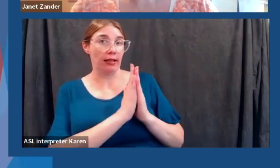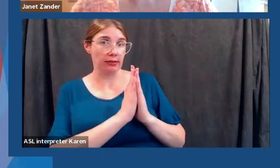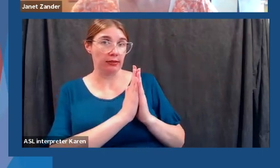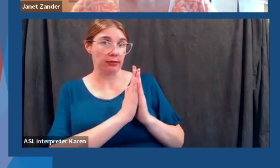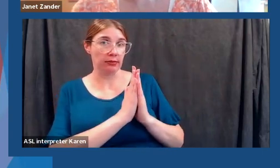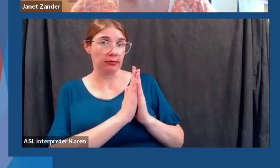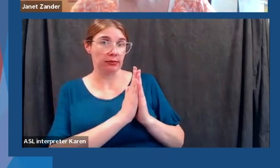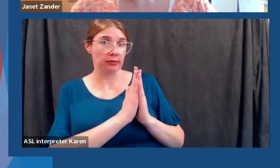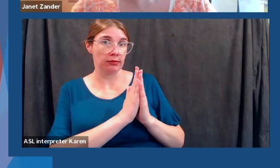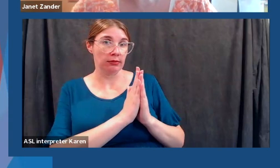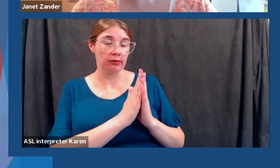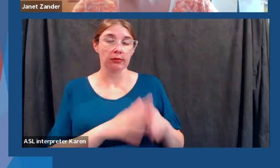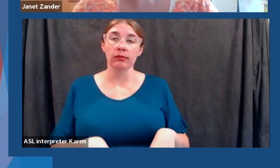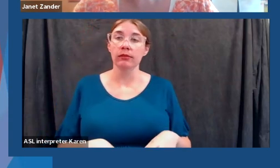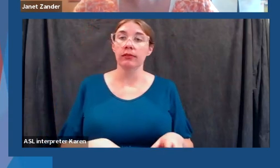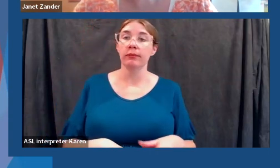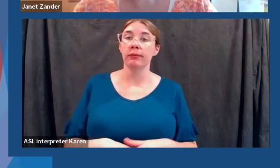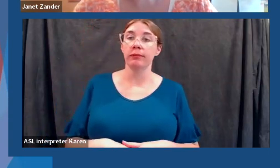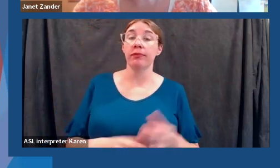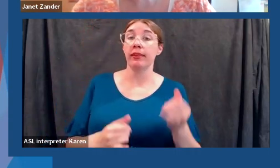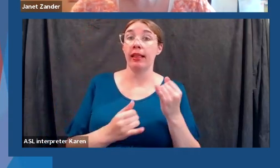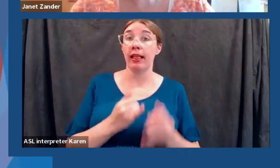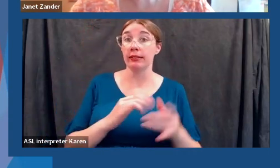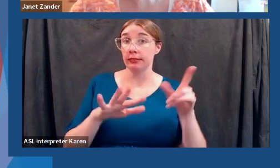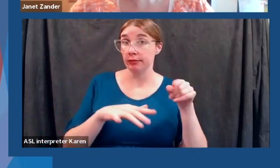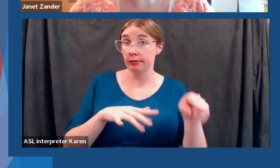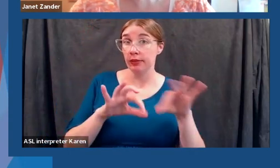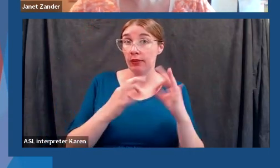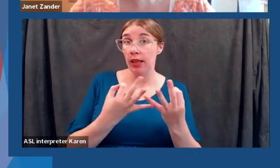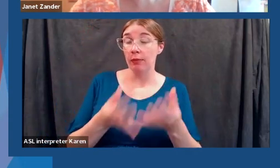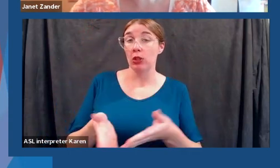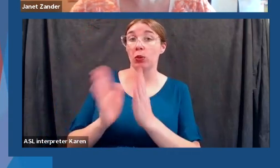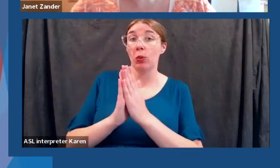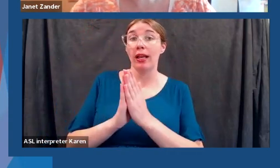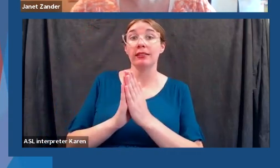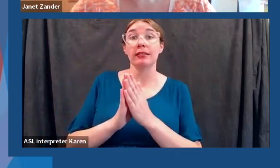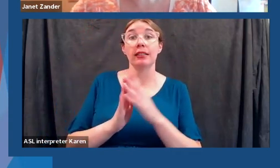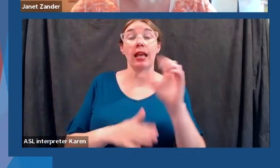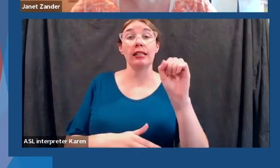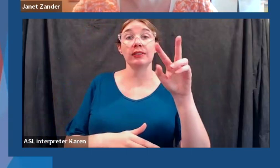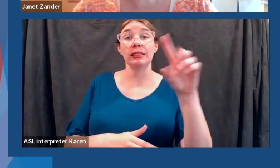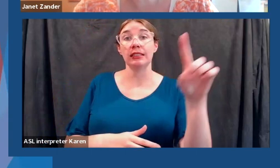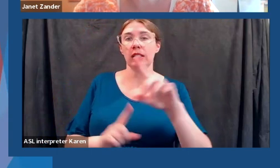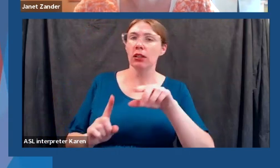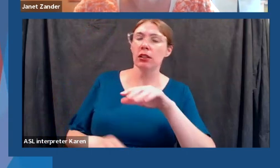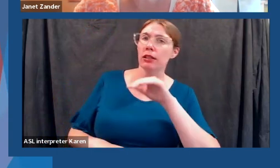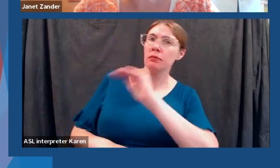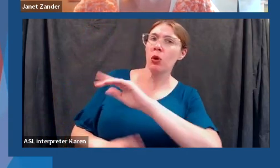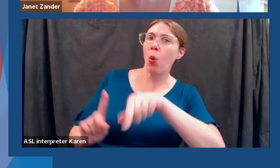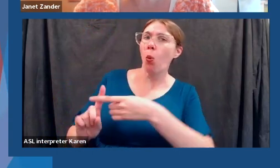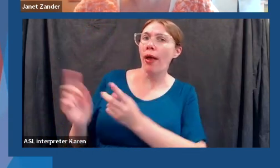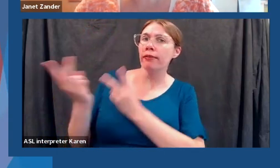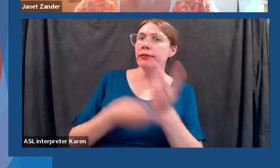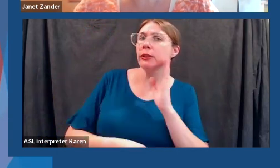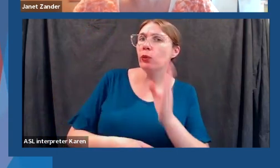lastly, family can request special voting deputy visit dates and times from the facility. So state law